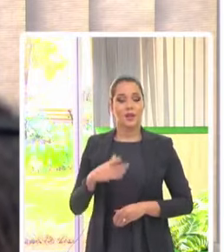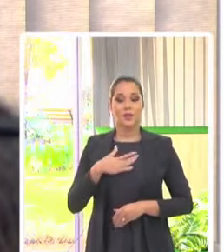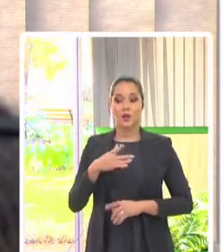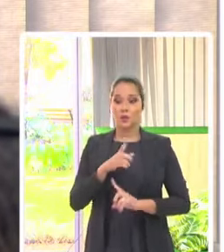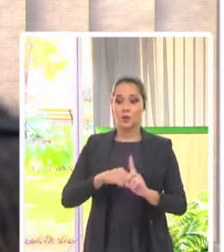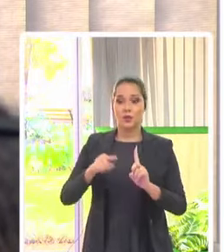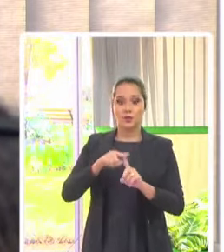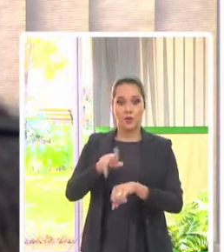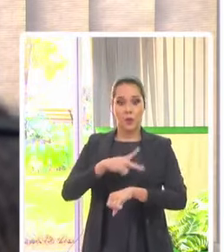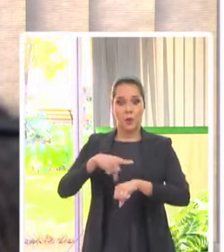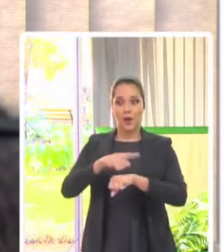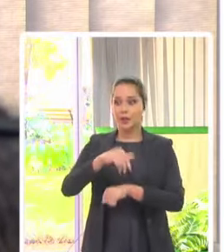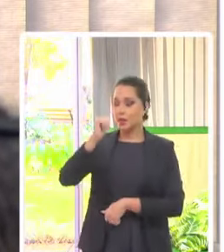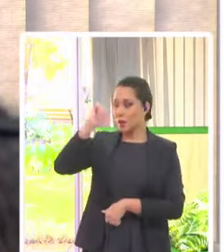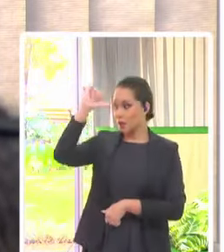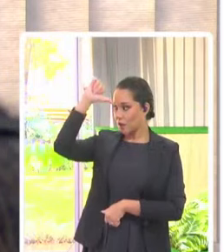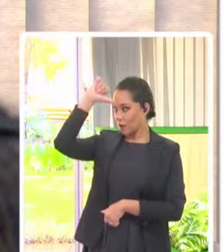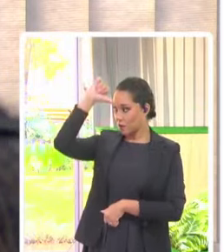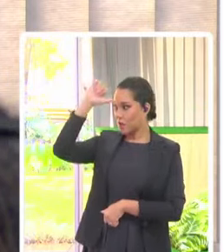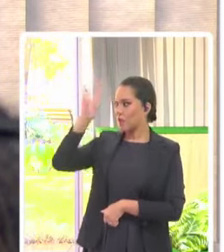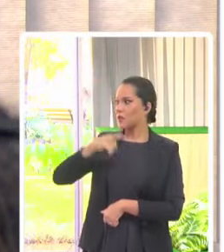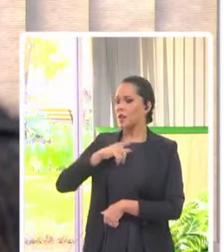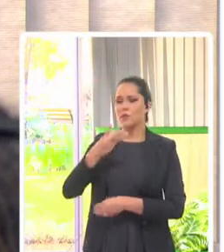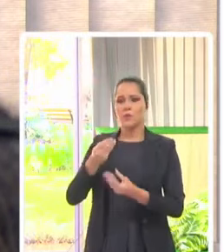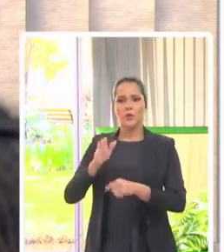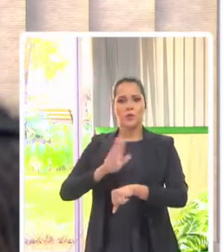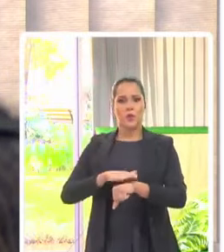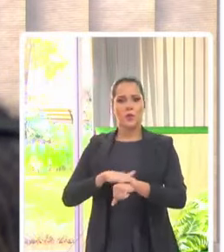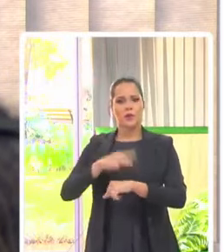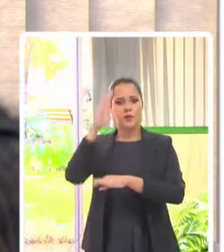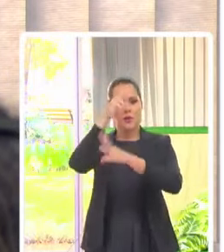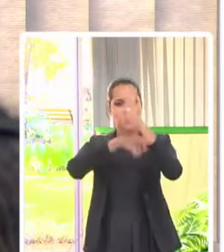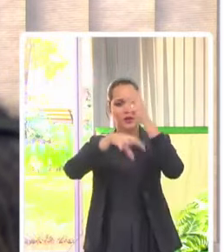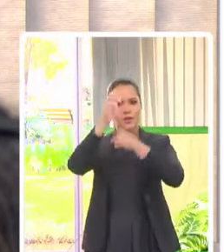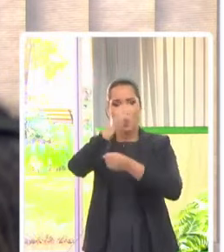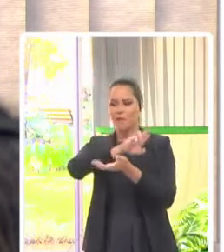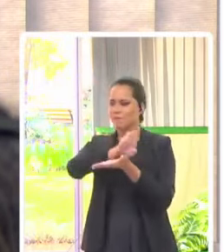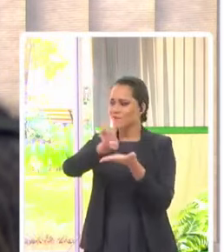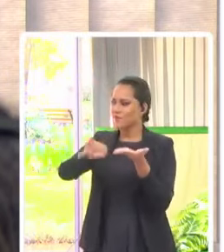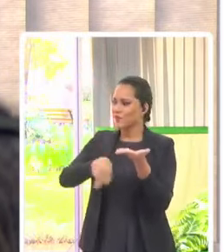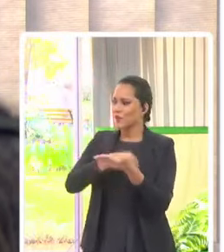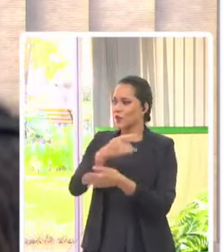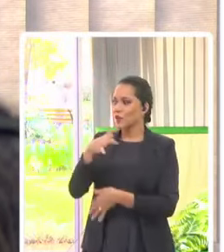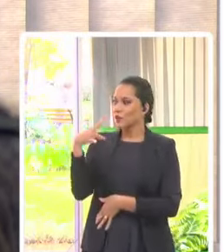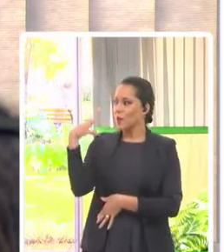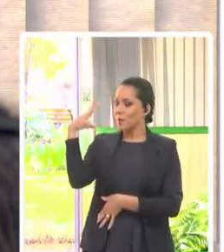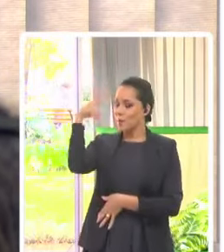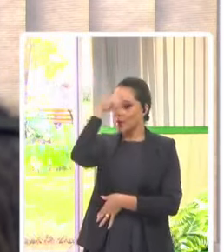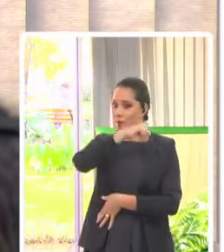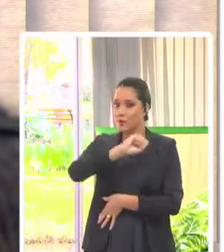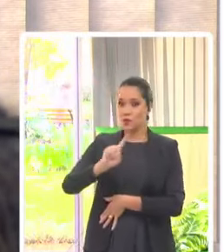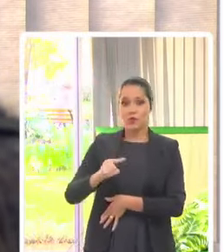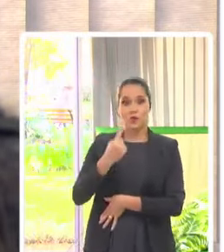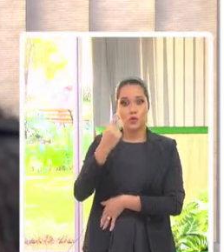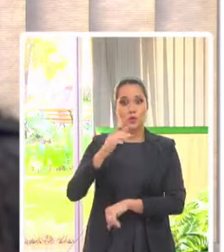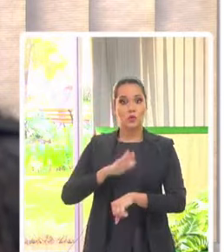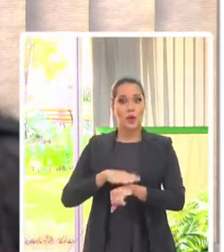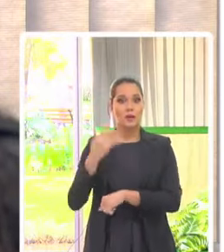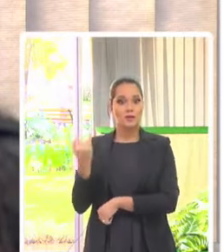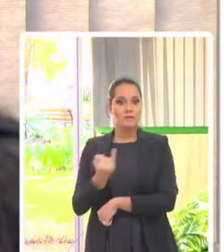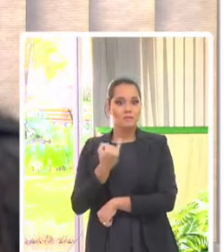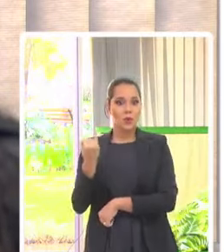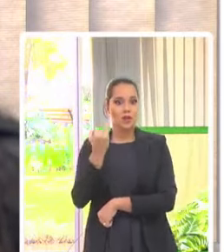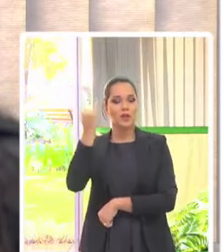several learning moments and several insights, and maybe one of the most important and